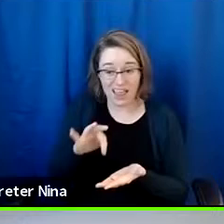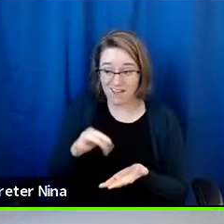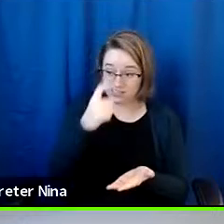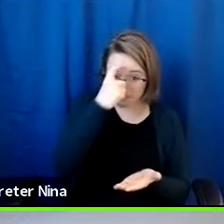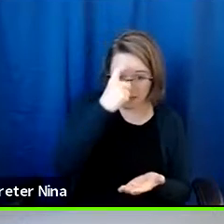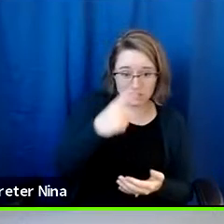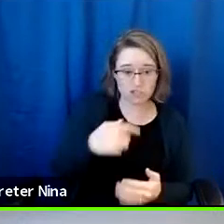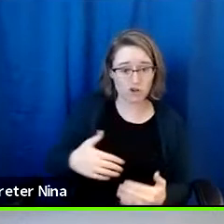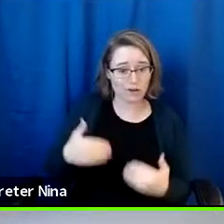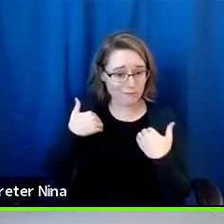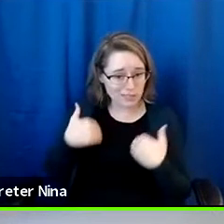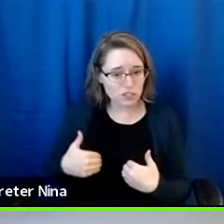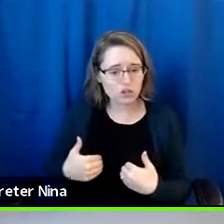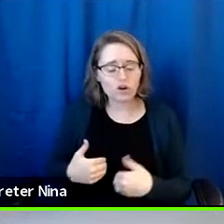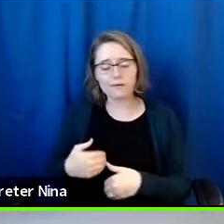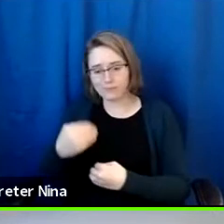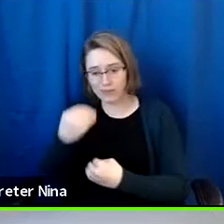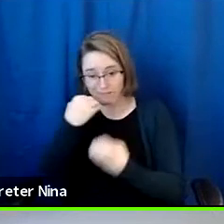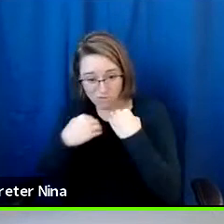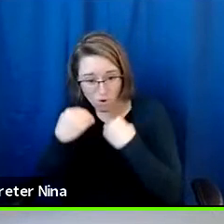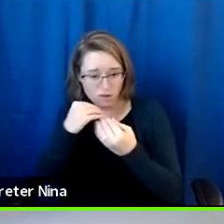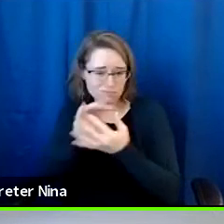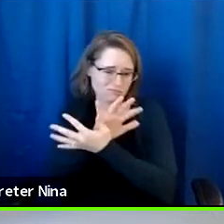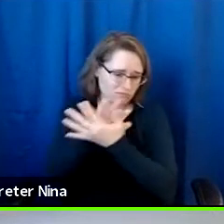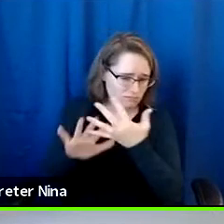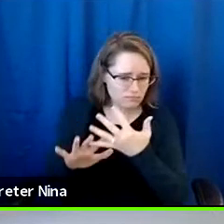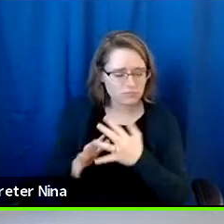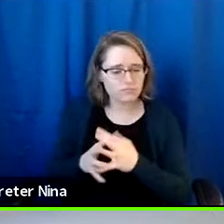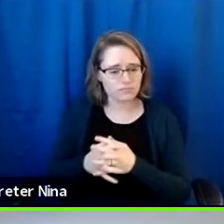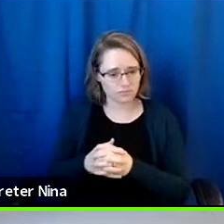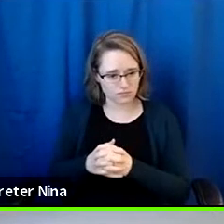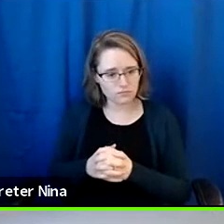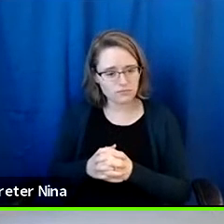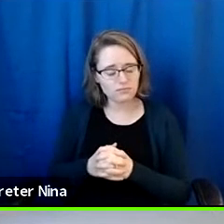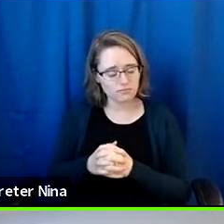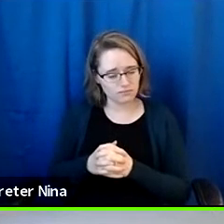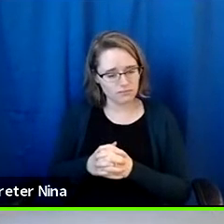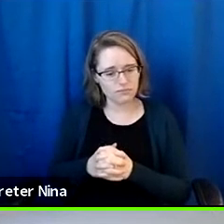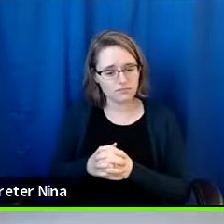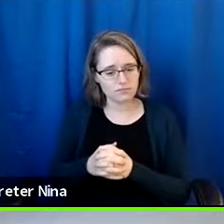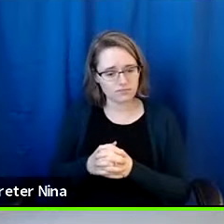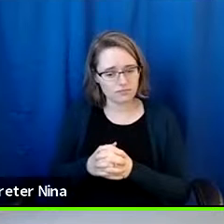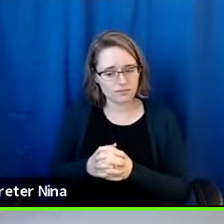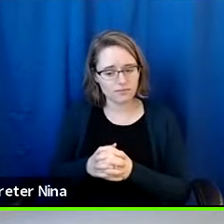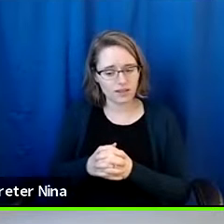physical, food, all of those things. And